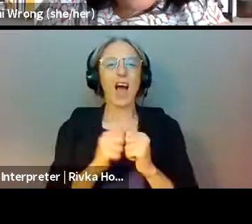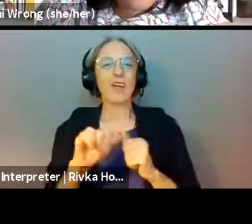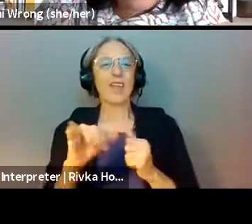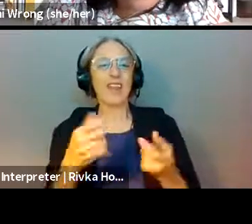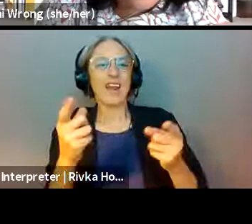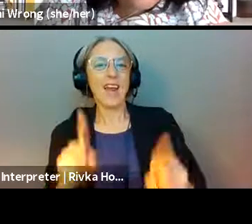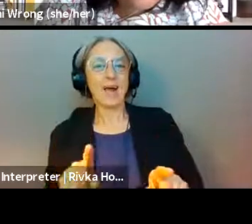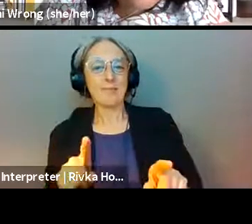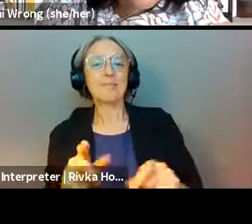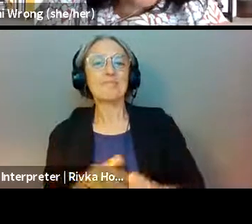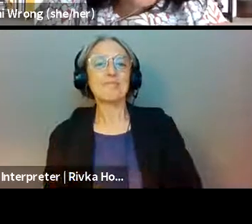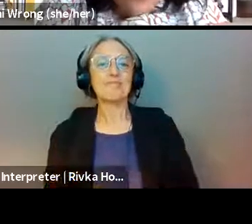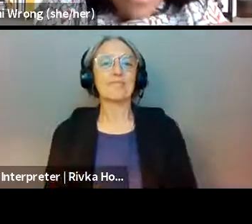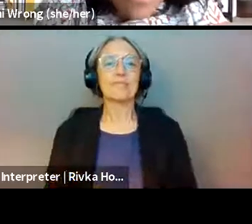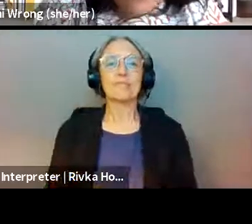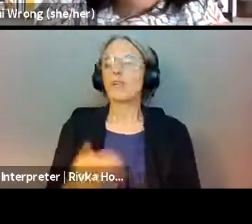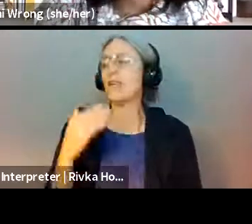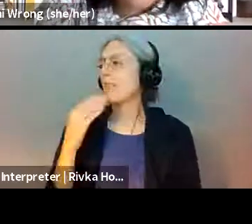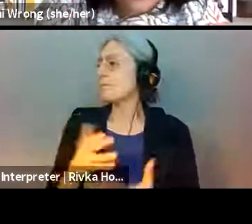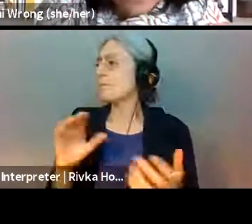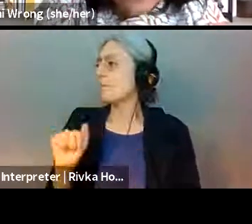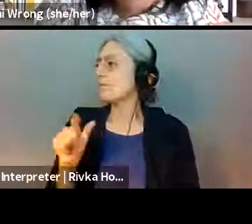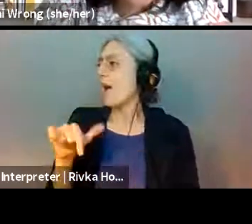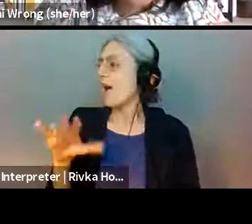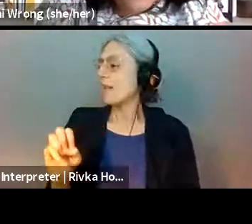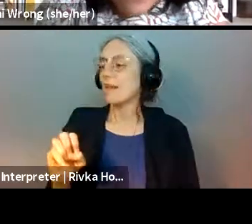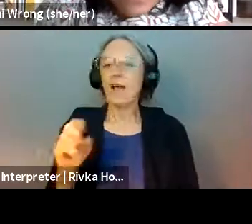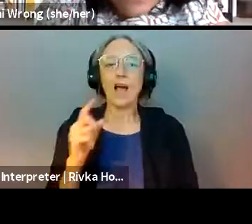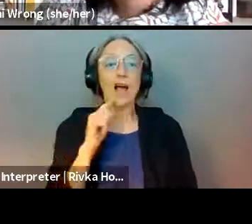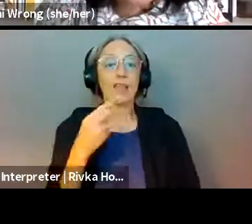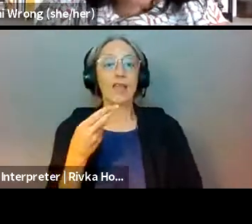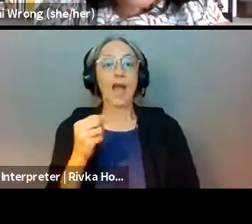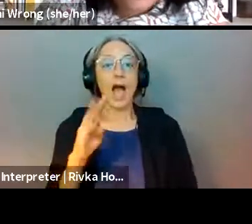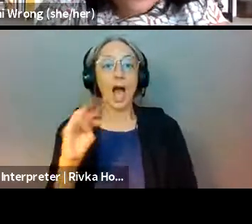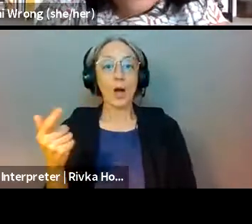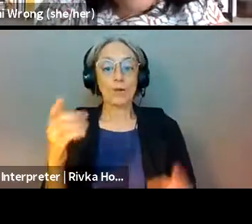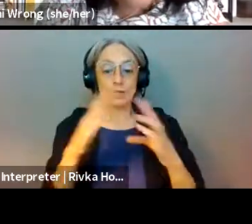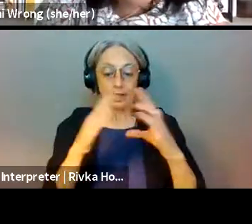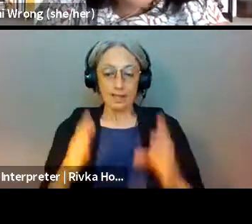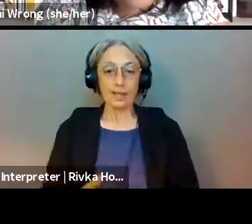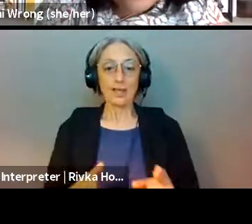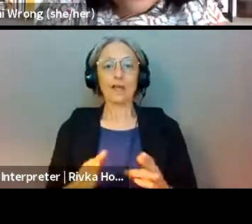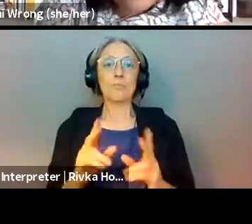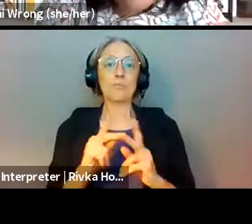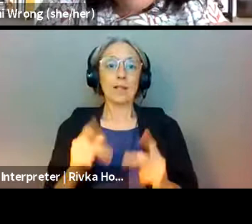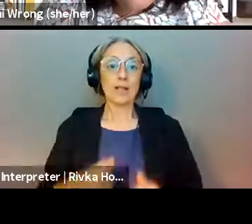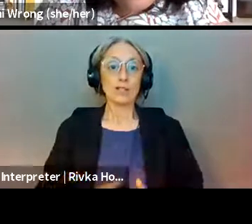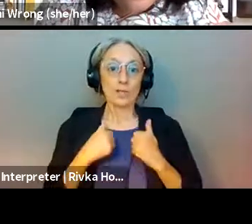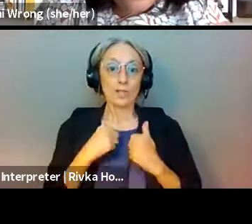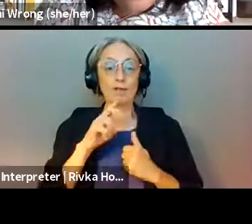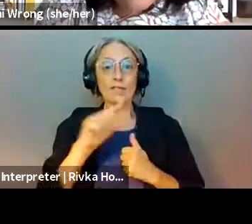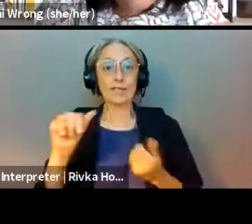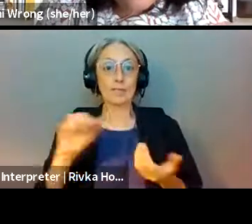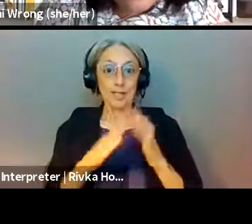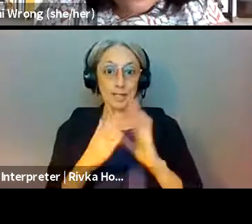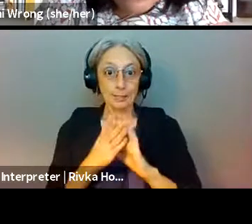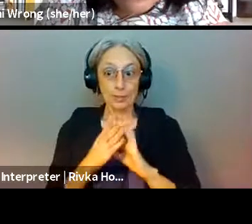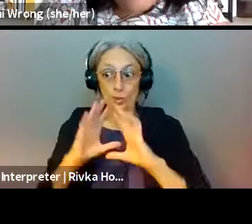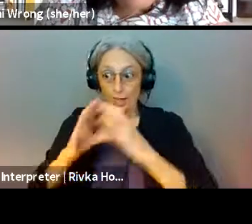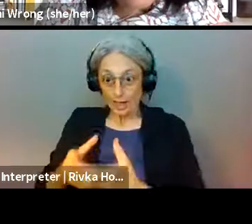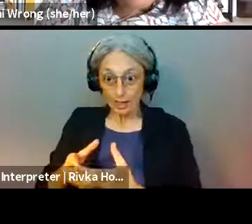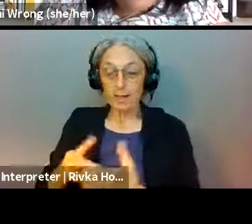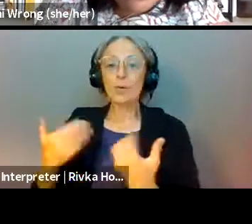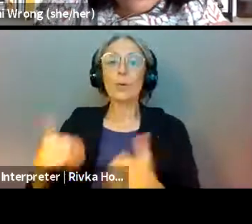Thank you so much, Ali. I think housing, particularly for the disability community, is a